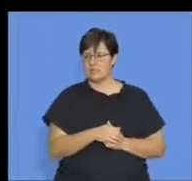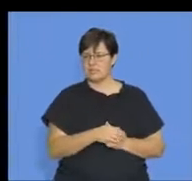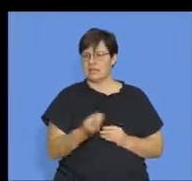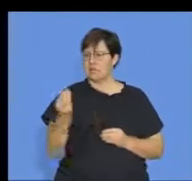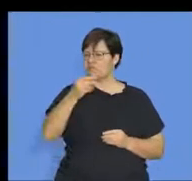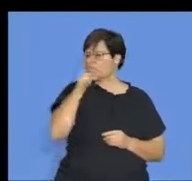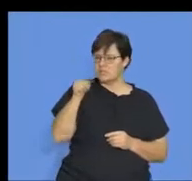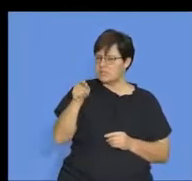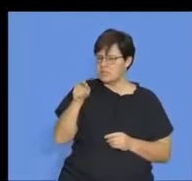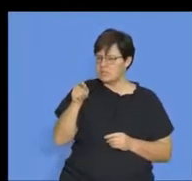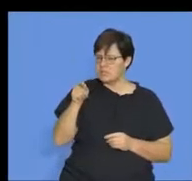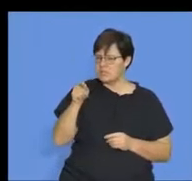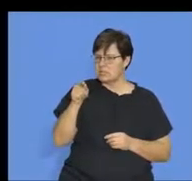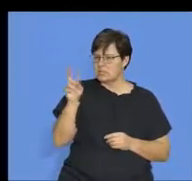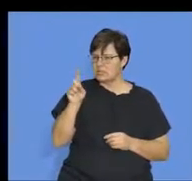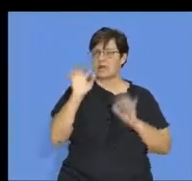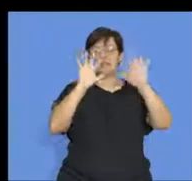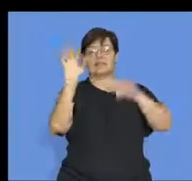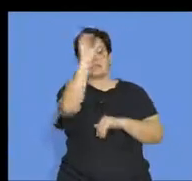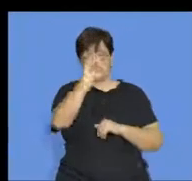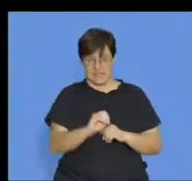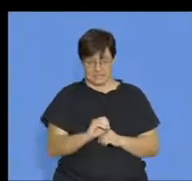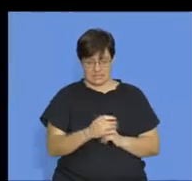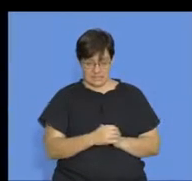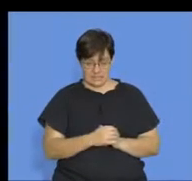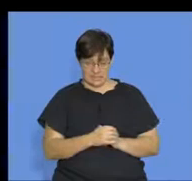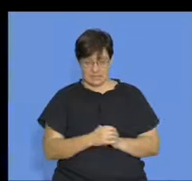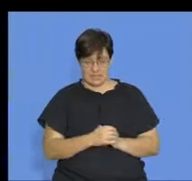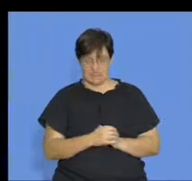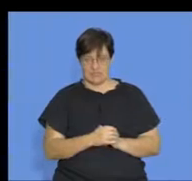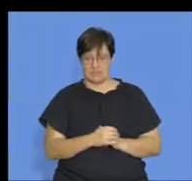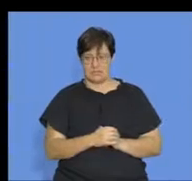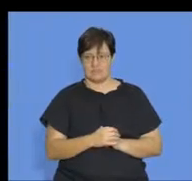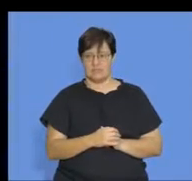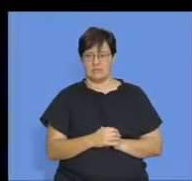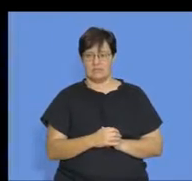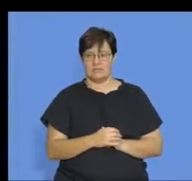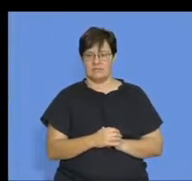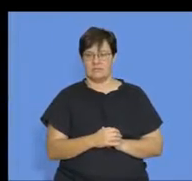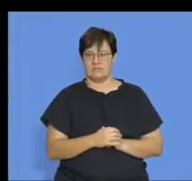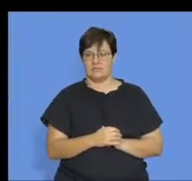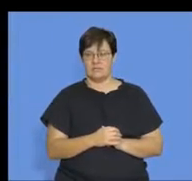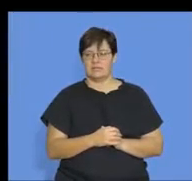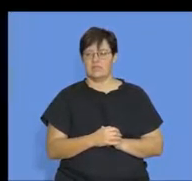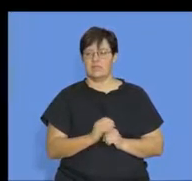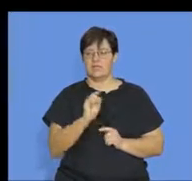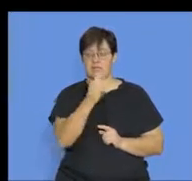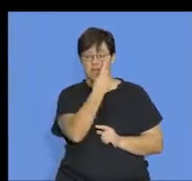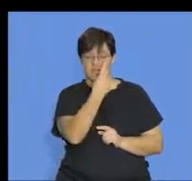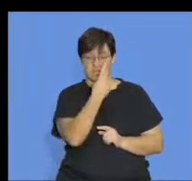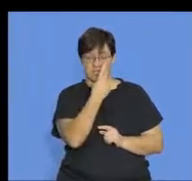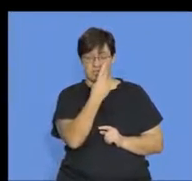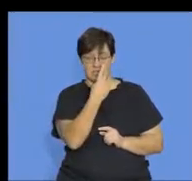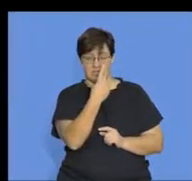So interest is sitting at 10%. Okay, so 10% for